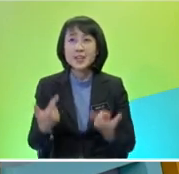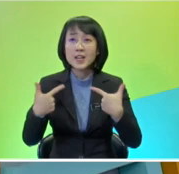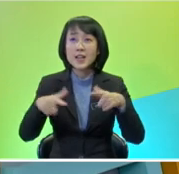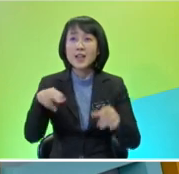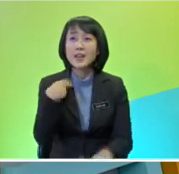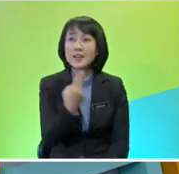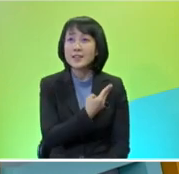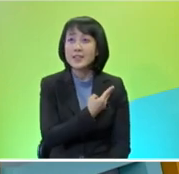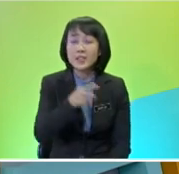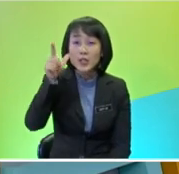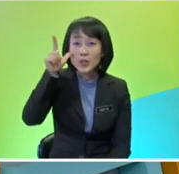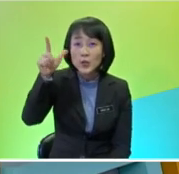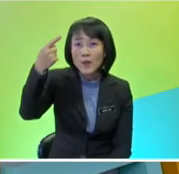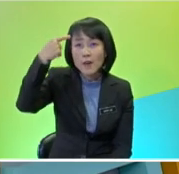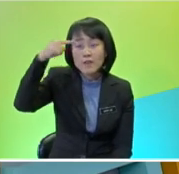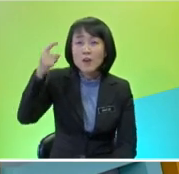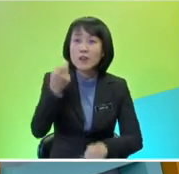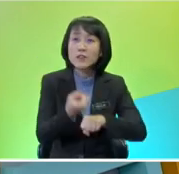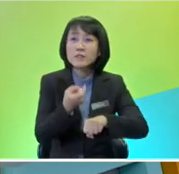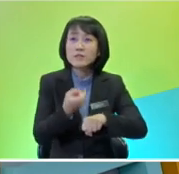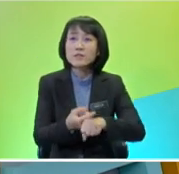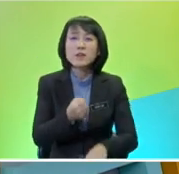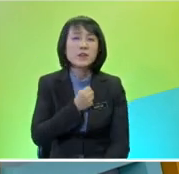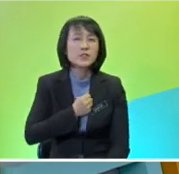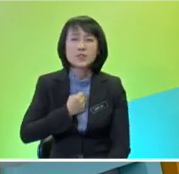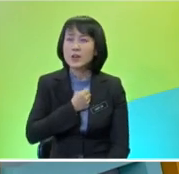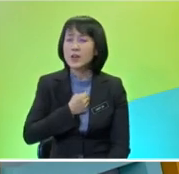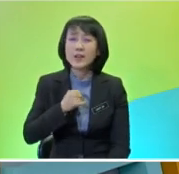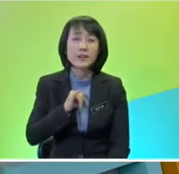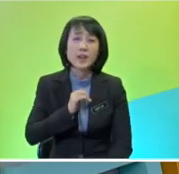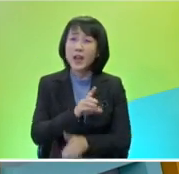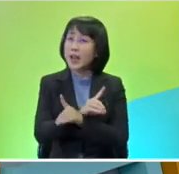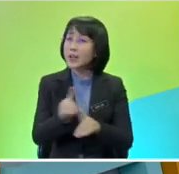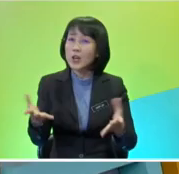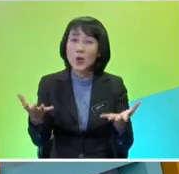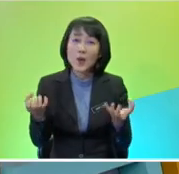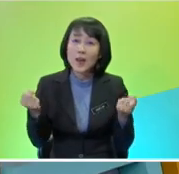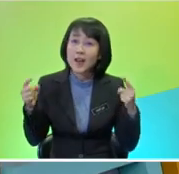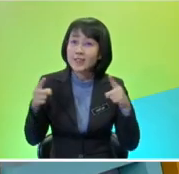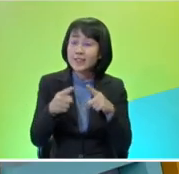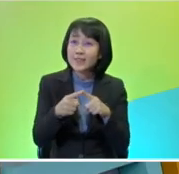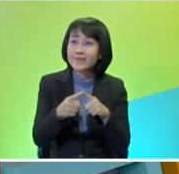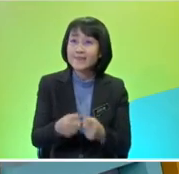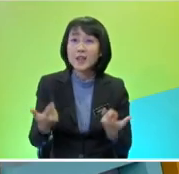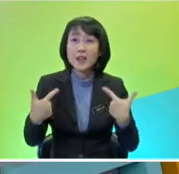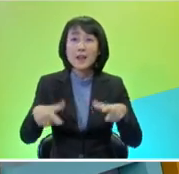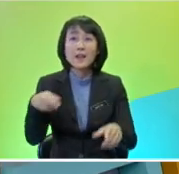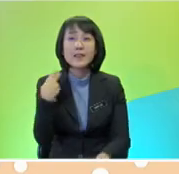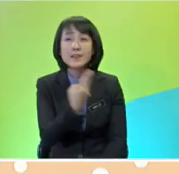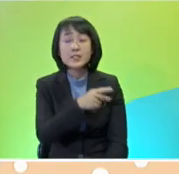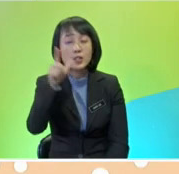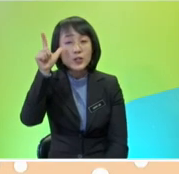for shells. Sorry, I don't want to. Okay, one more time. Let's look